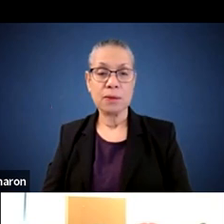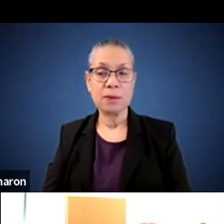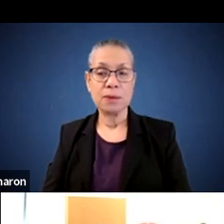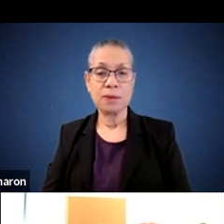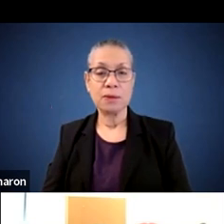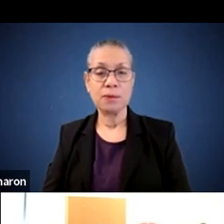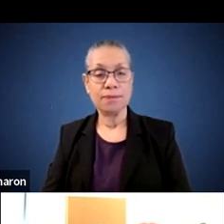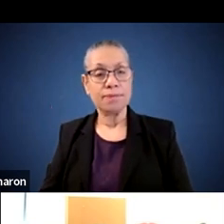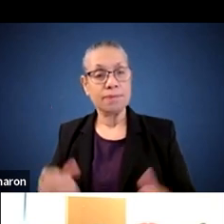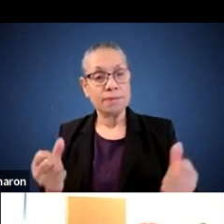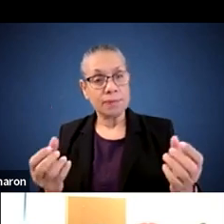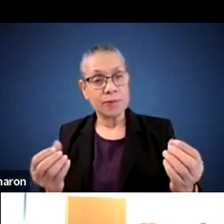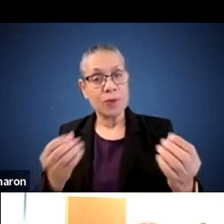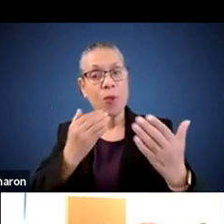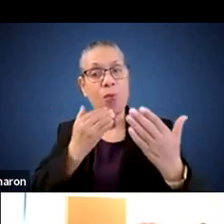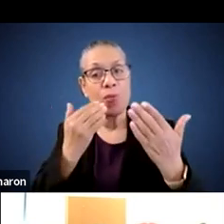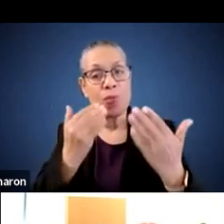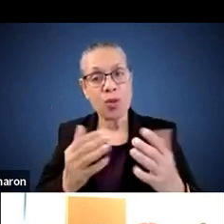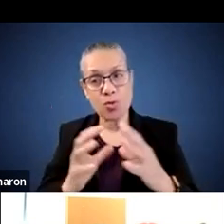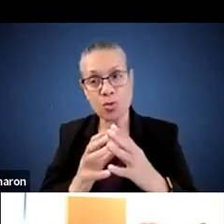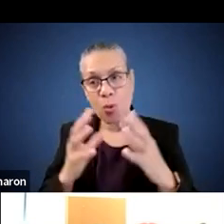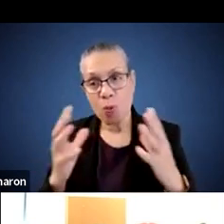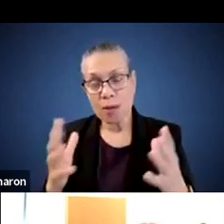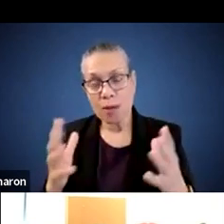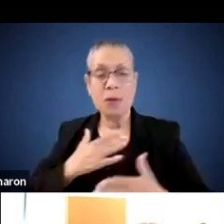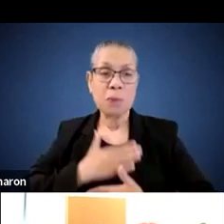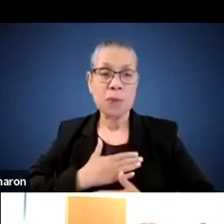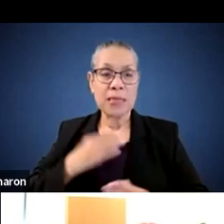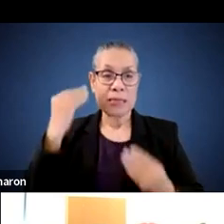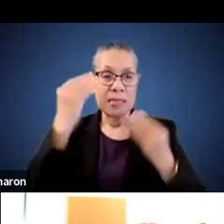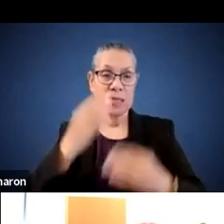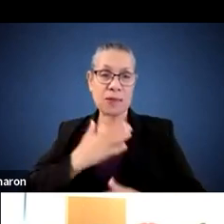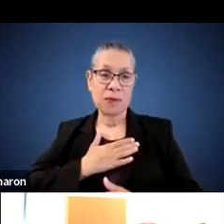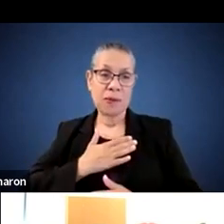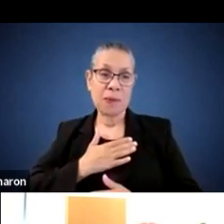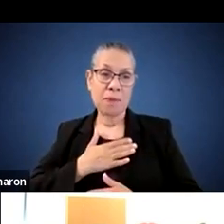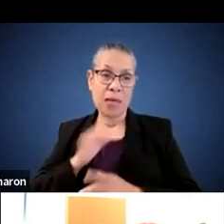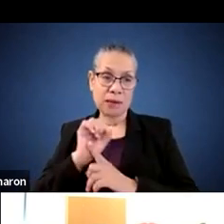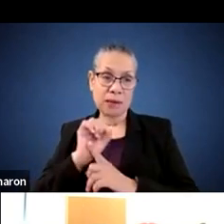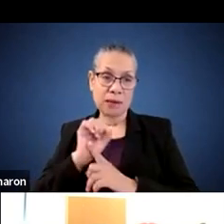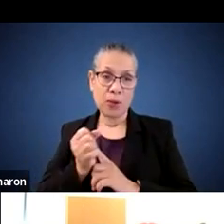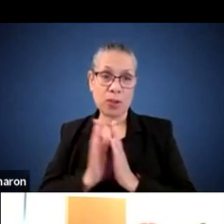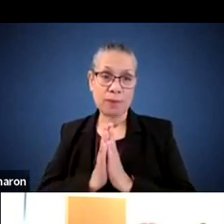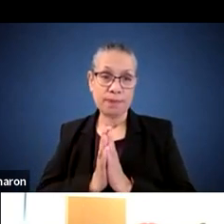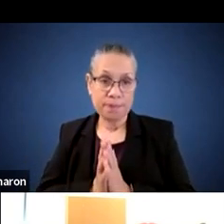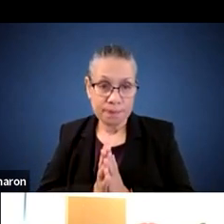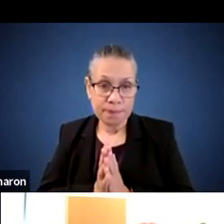and so thank you very much and please take into consideration keep in mind my situation